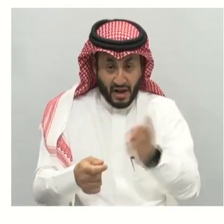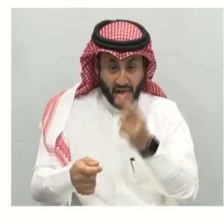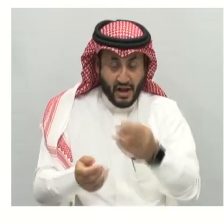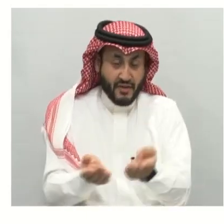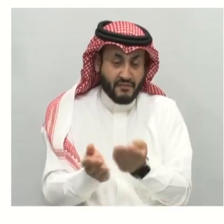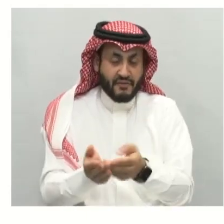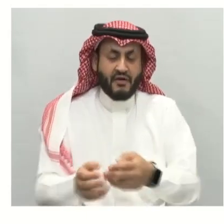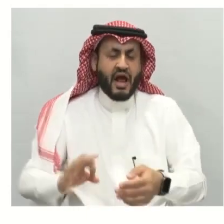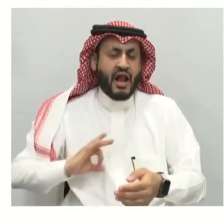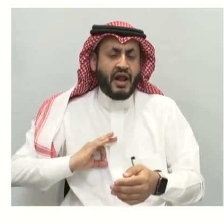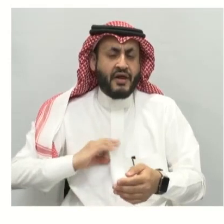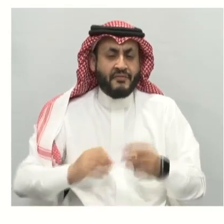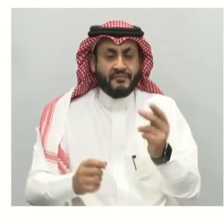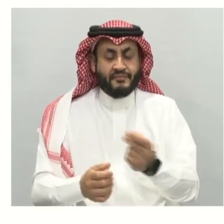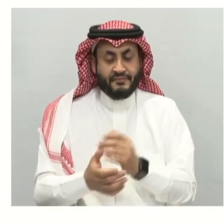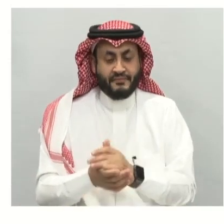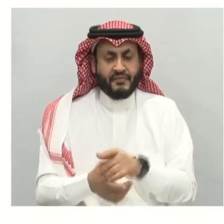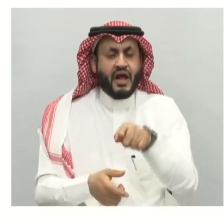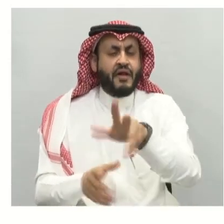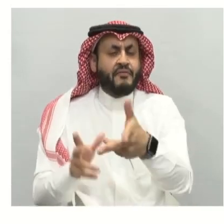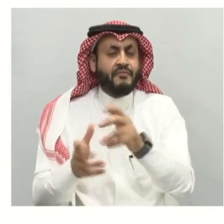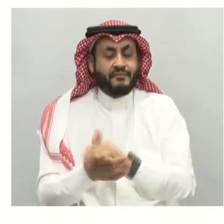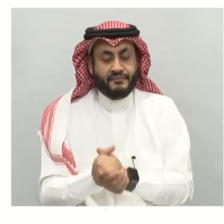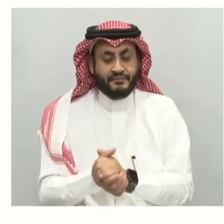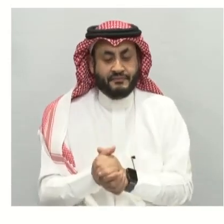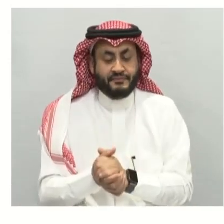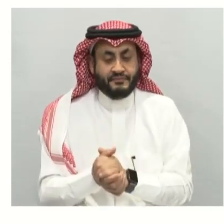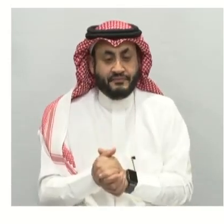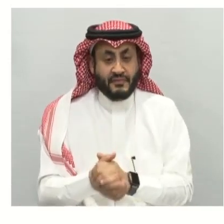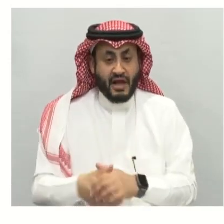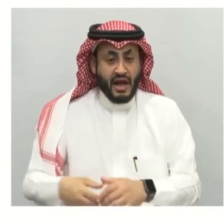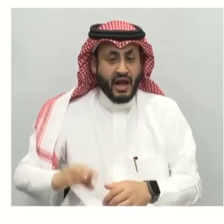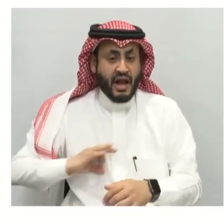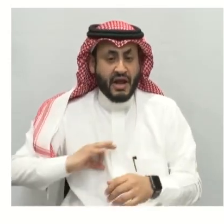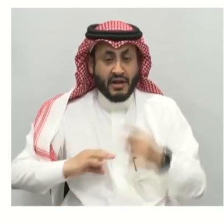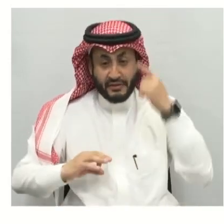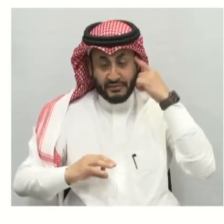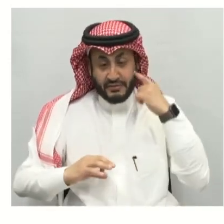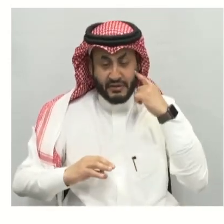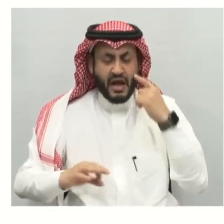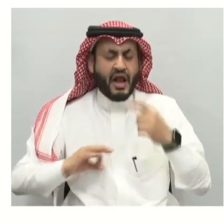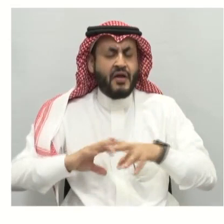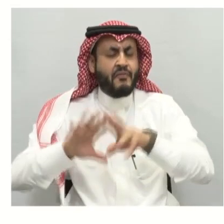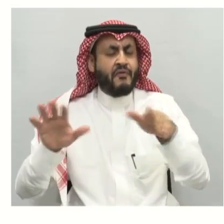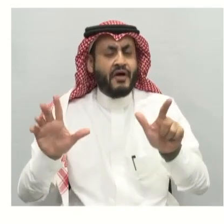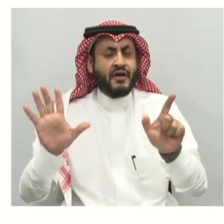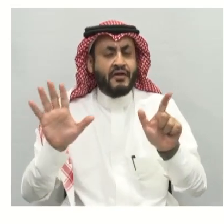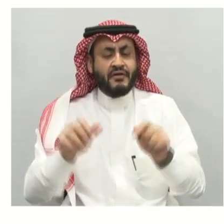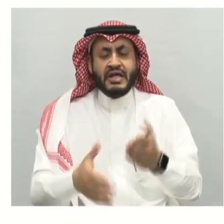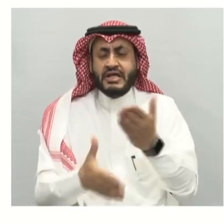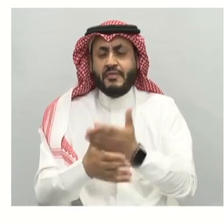Wednesday. I really like Wednesday. How about you? I like Saturday. It's my favorite day of the week.